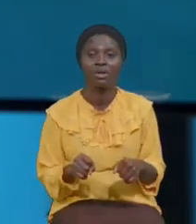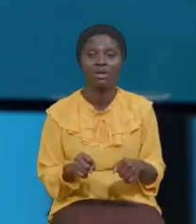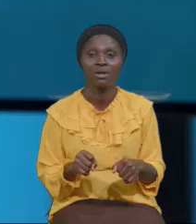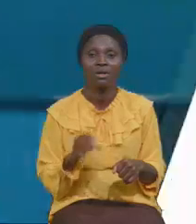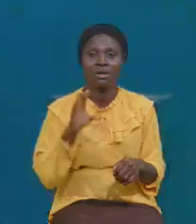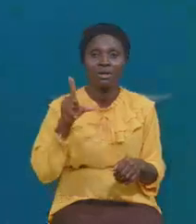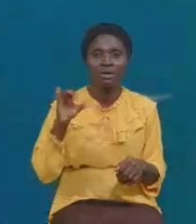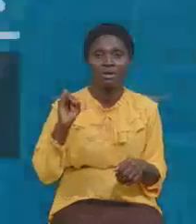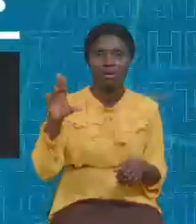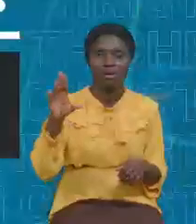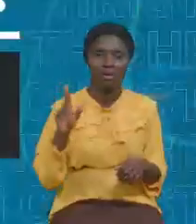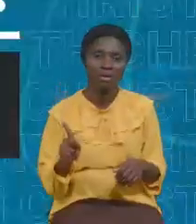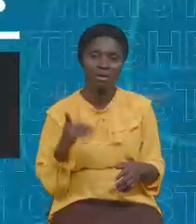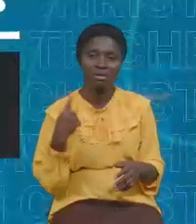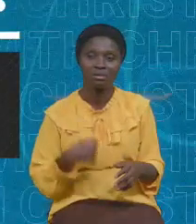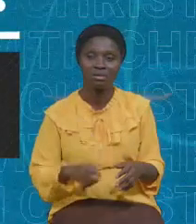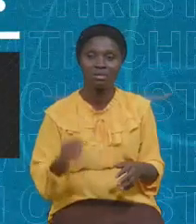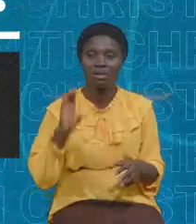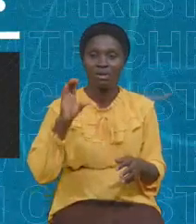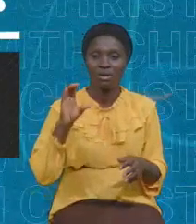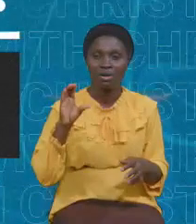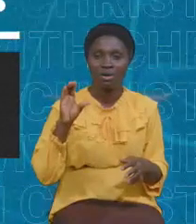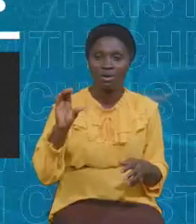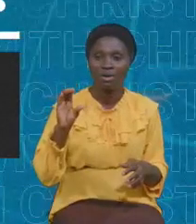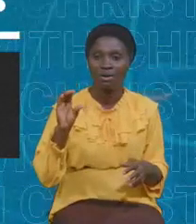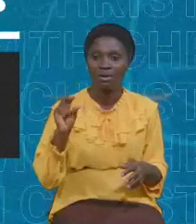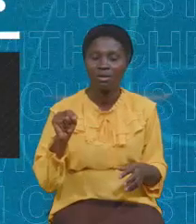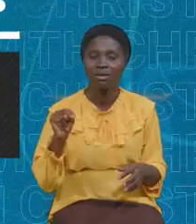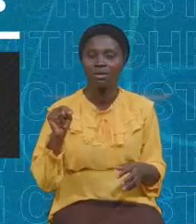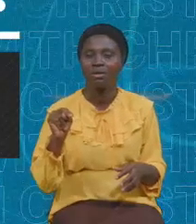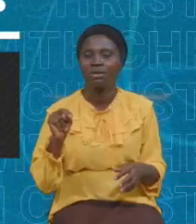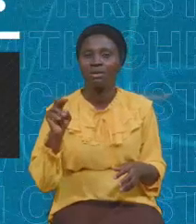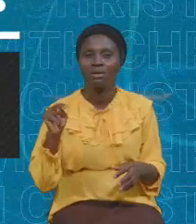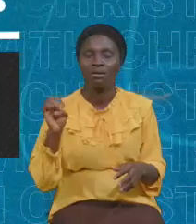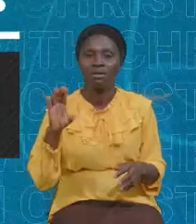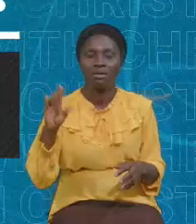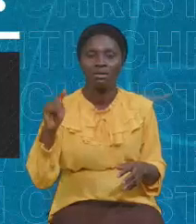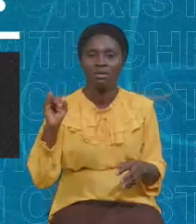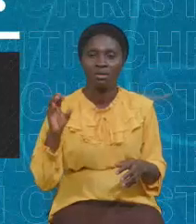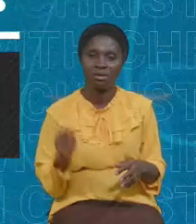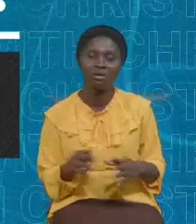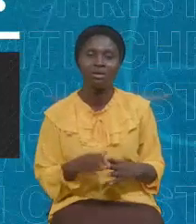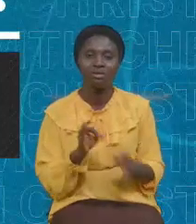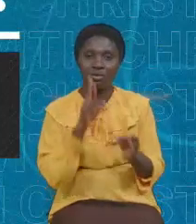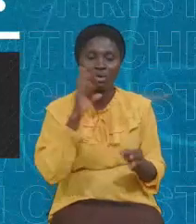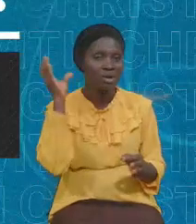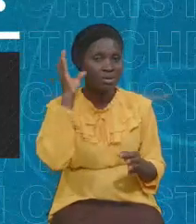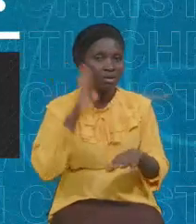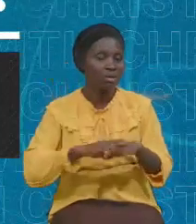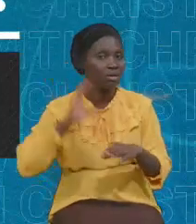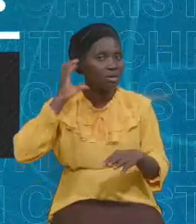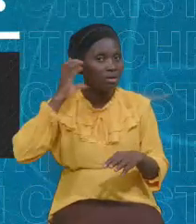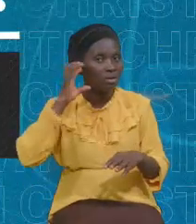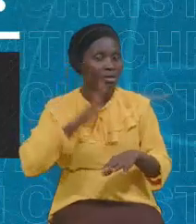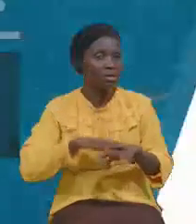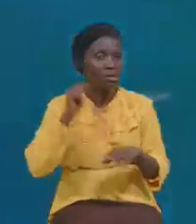right there, right now, your details will be captured and we are going to follow up with you. If you're also listening on radio and television, don't forget